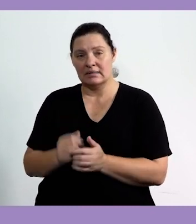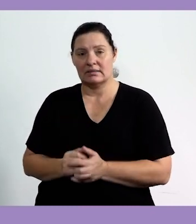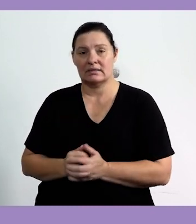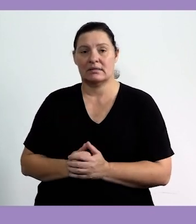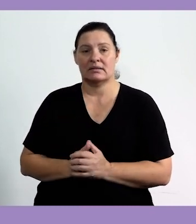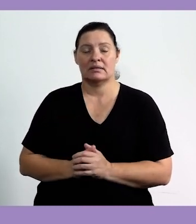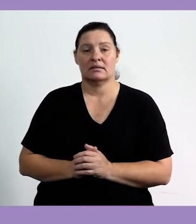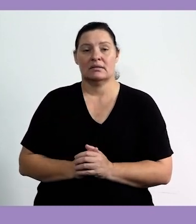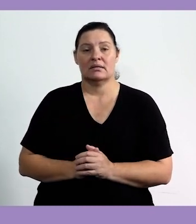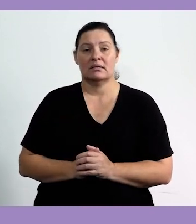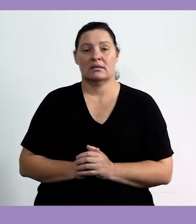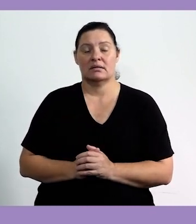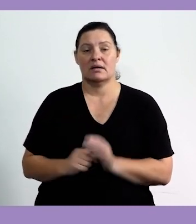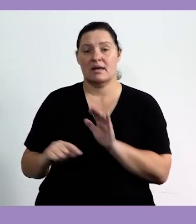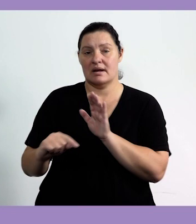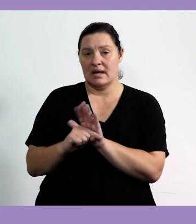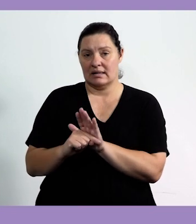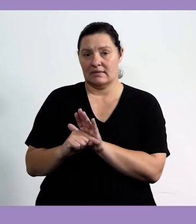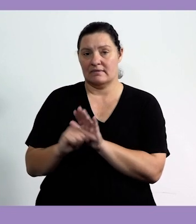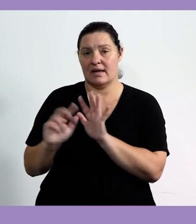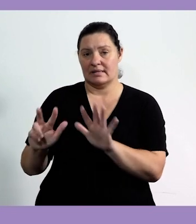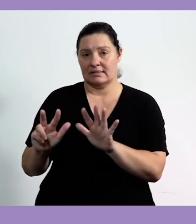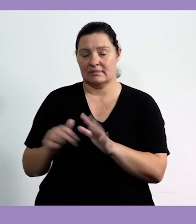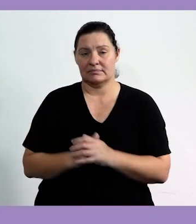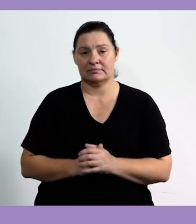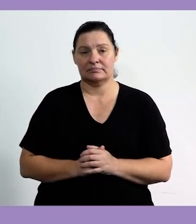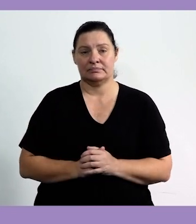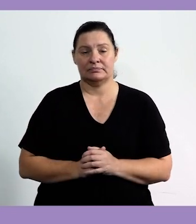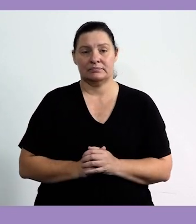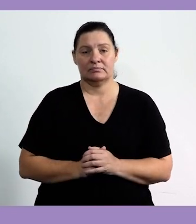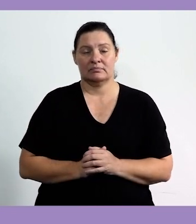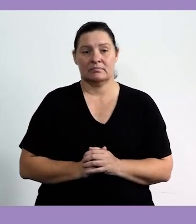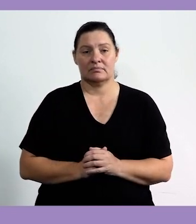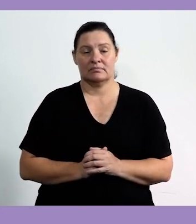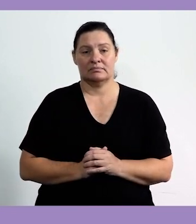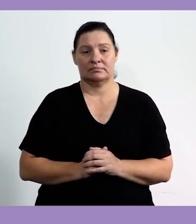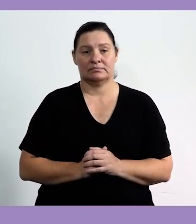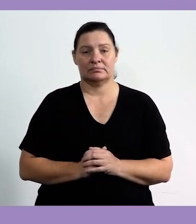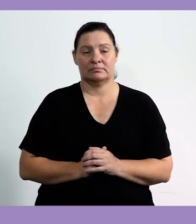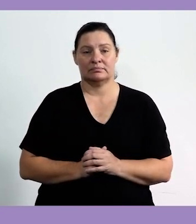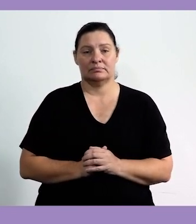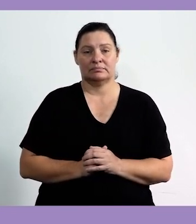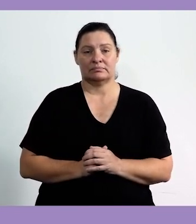is going to give us an answer of negative 8.